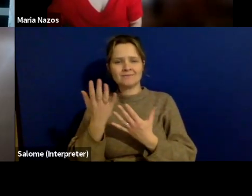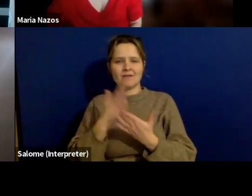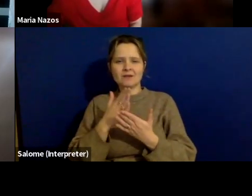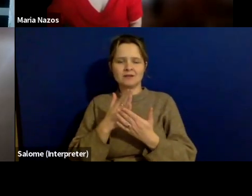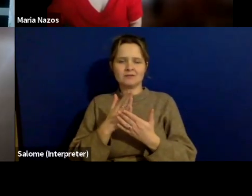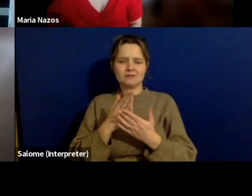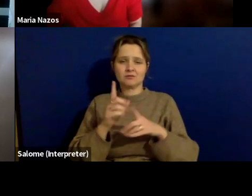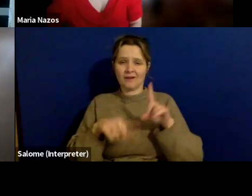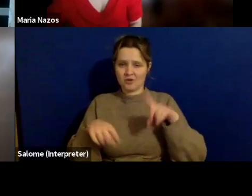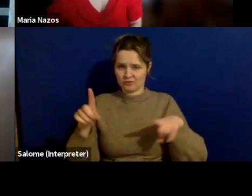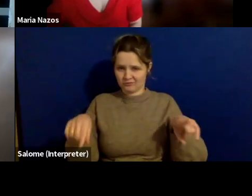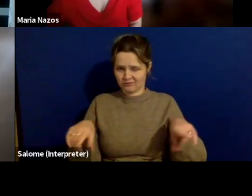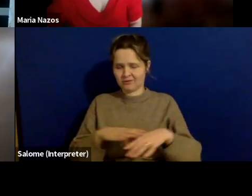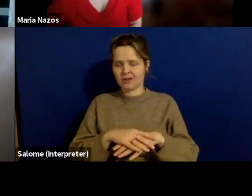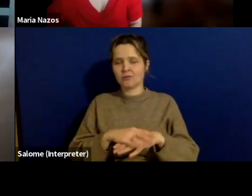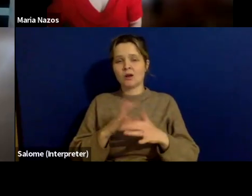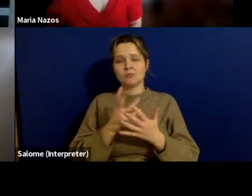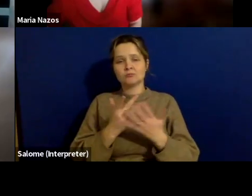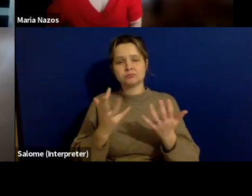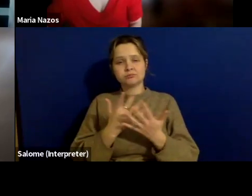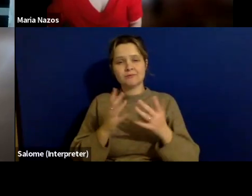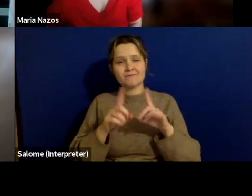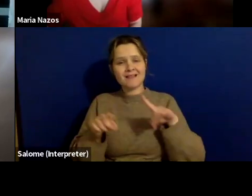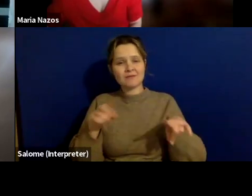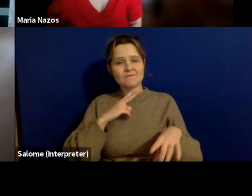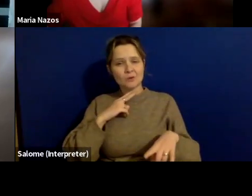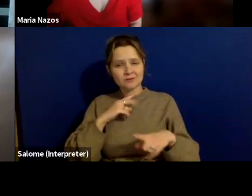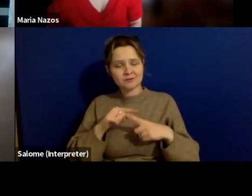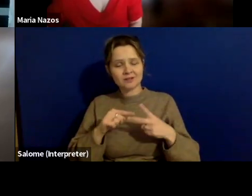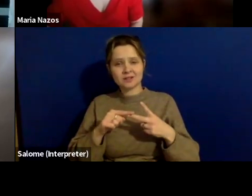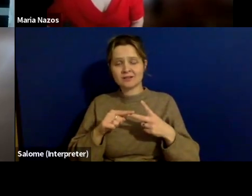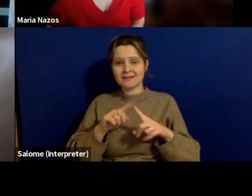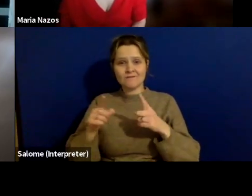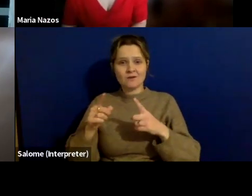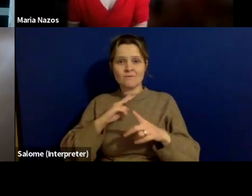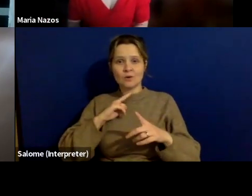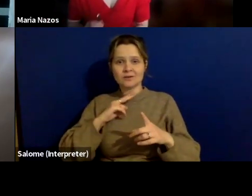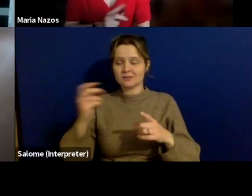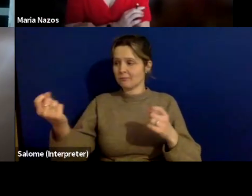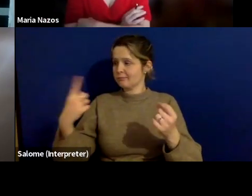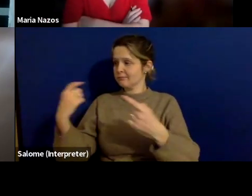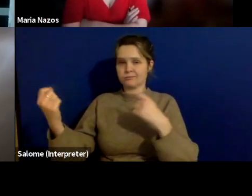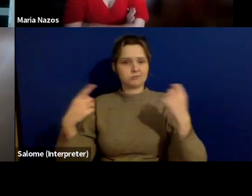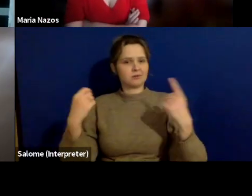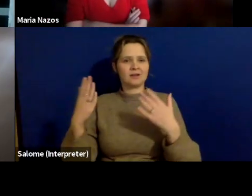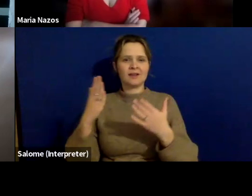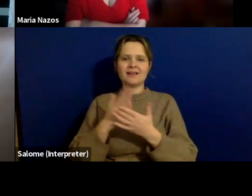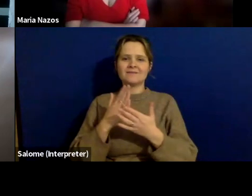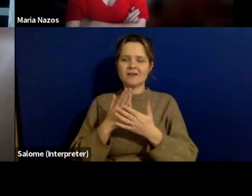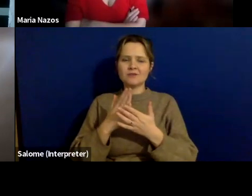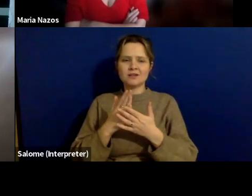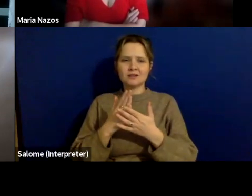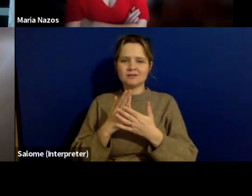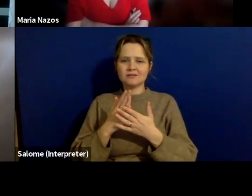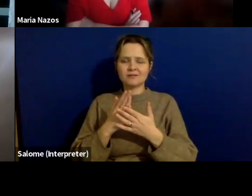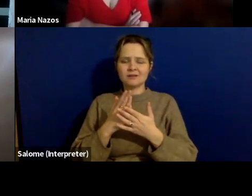have many voices coming from many different directions. It is very pluralistic,